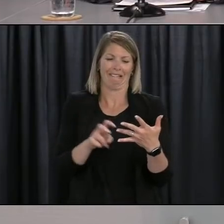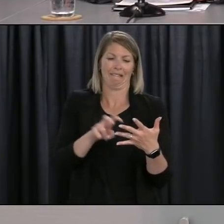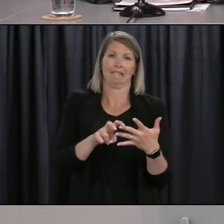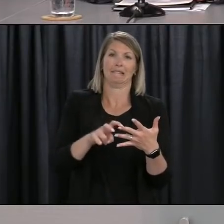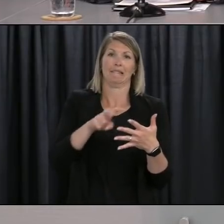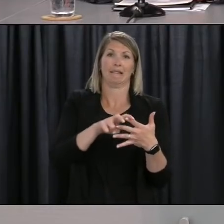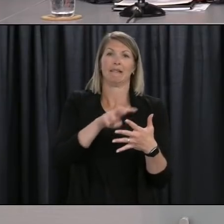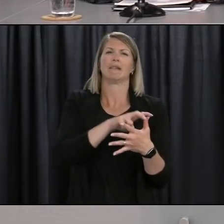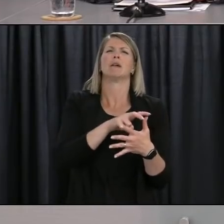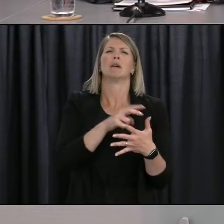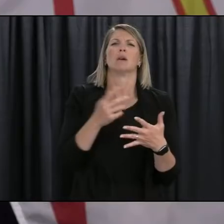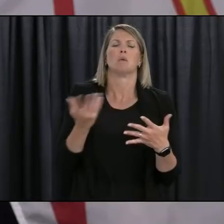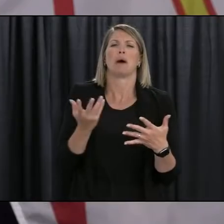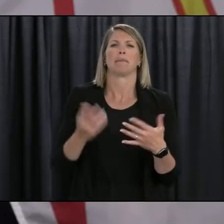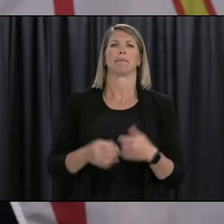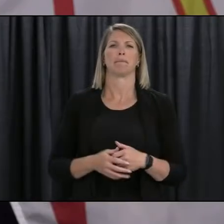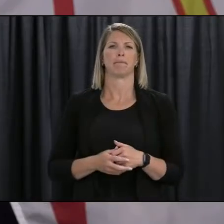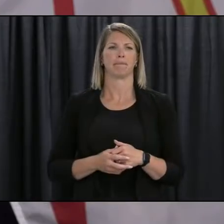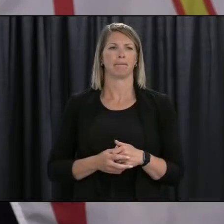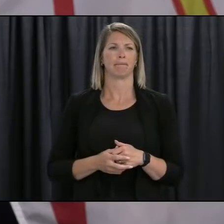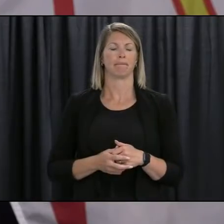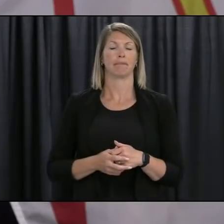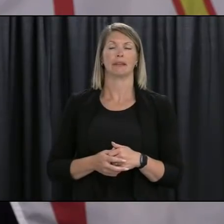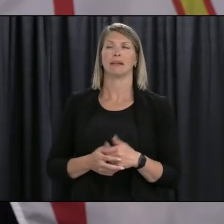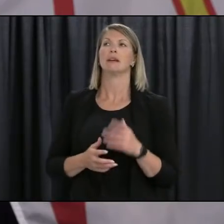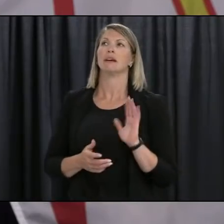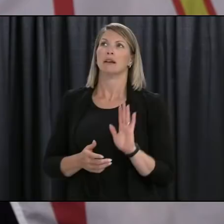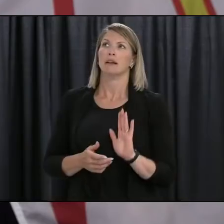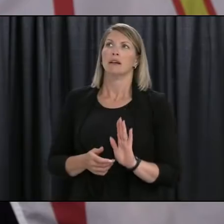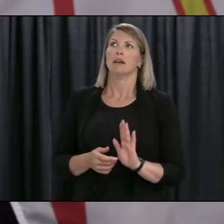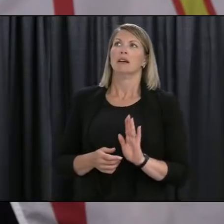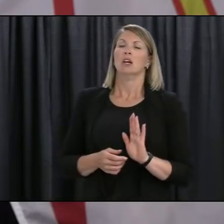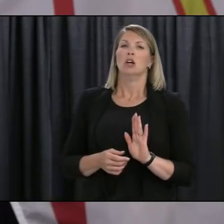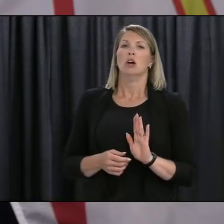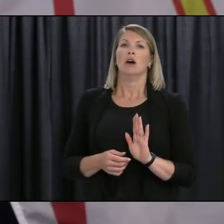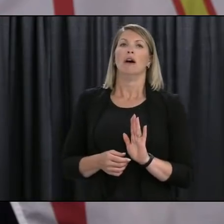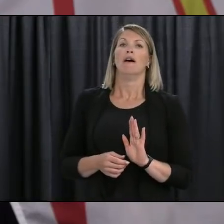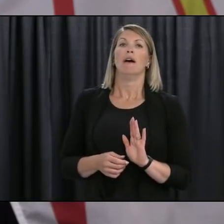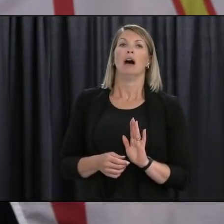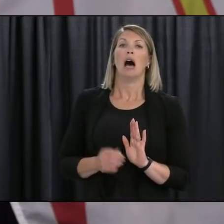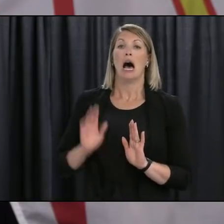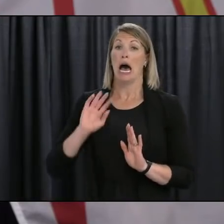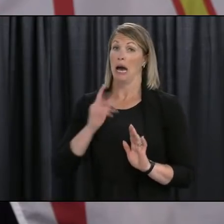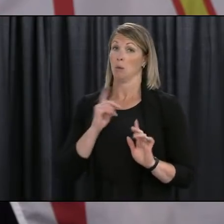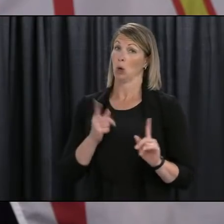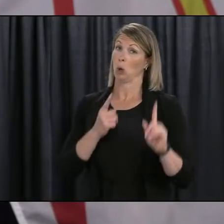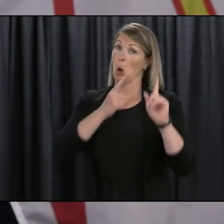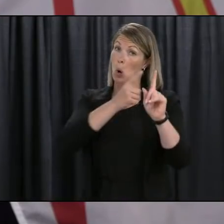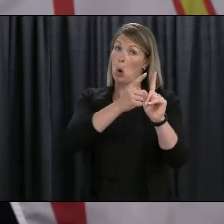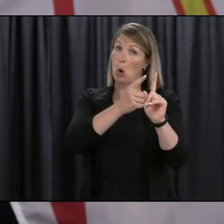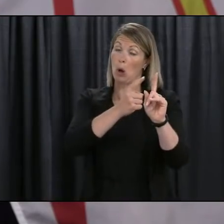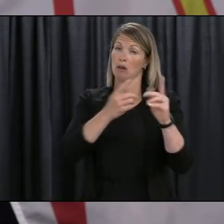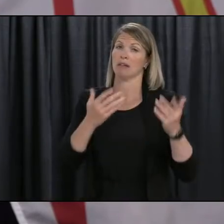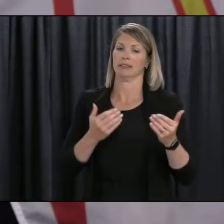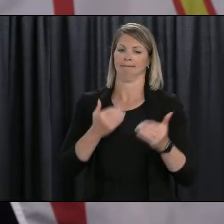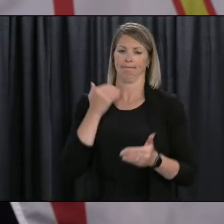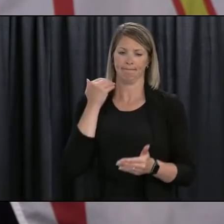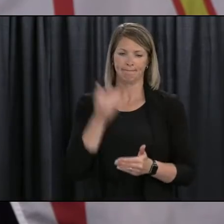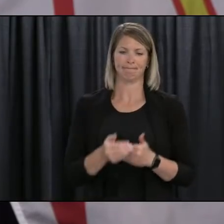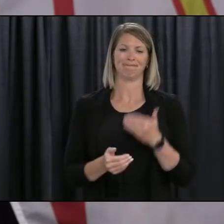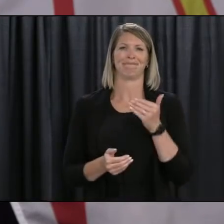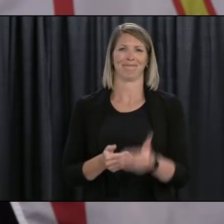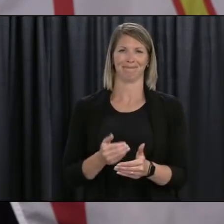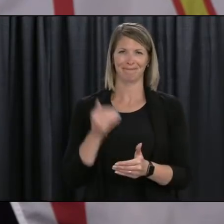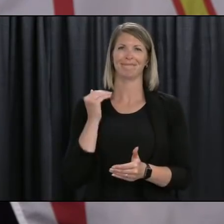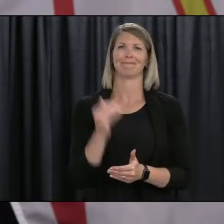5? So, first of all, I'd like to say that our goal with this is to keep moving forward, right? We want